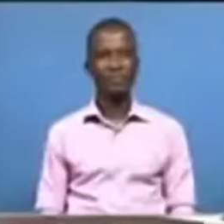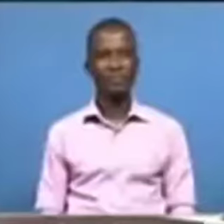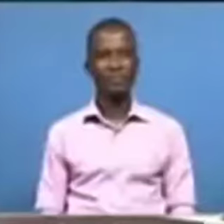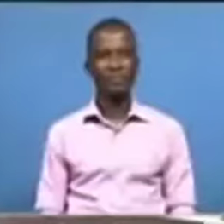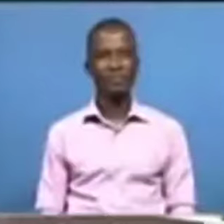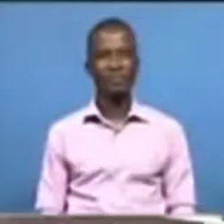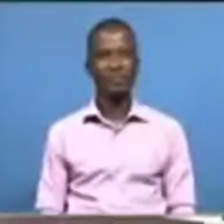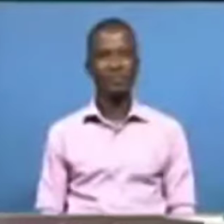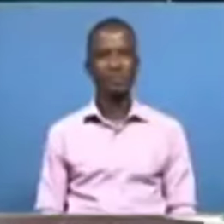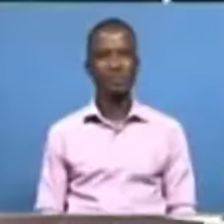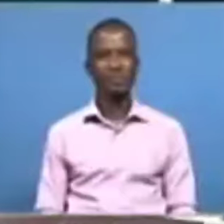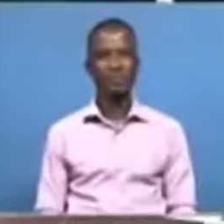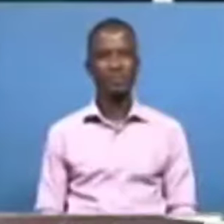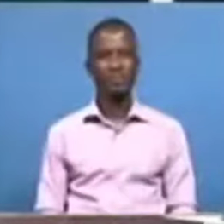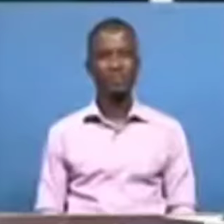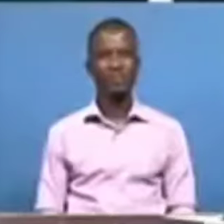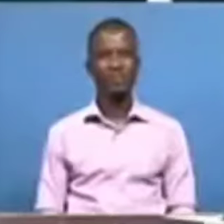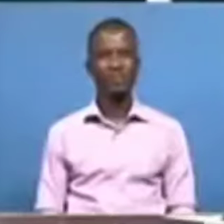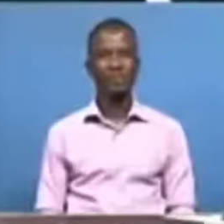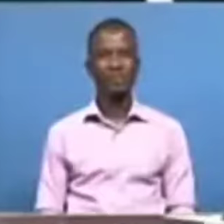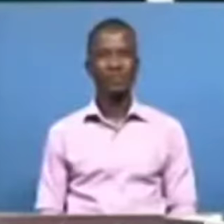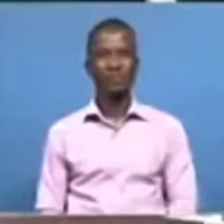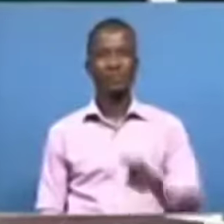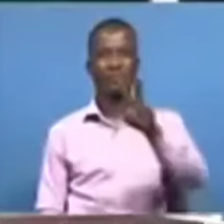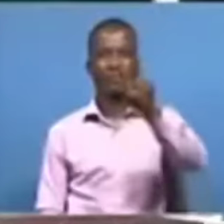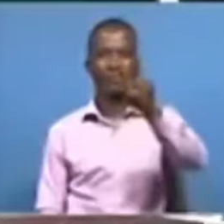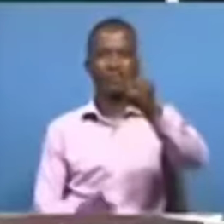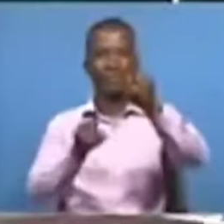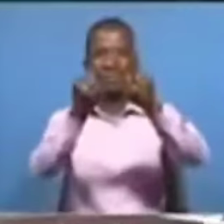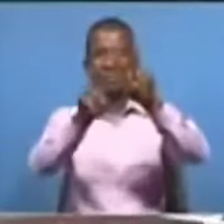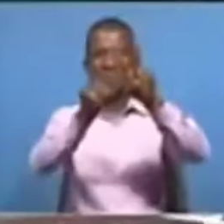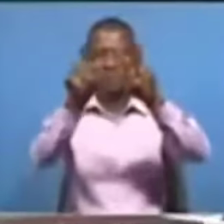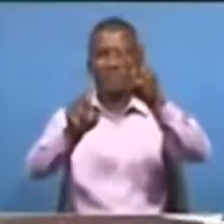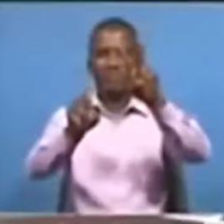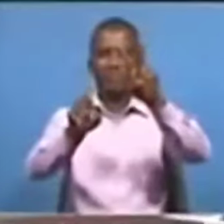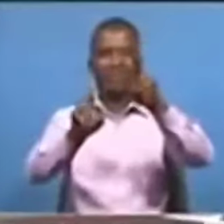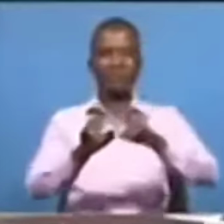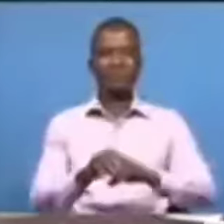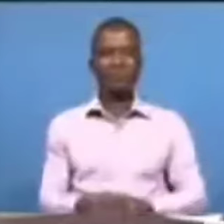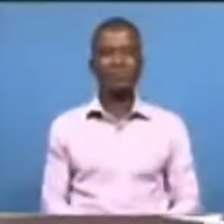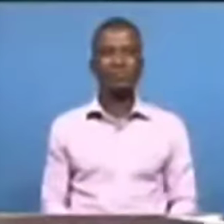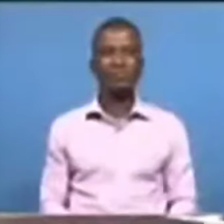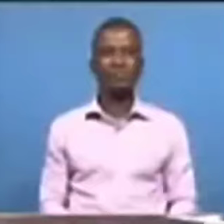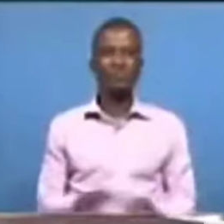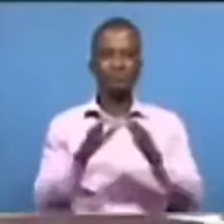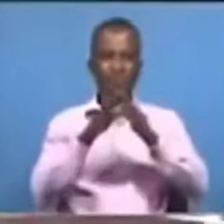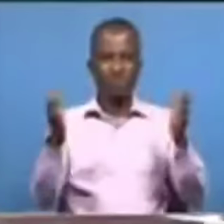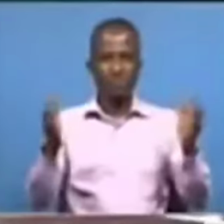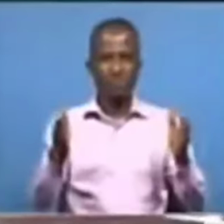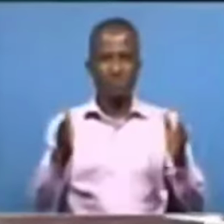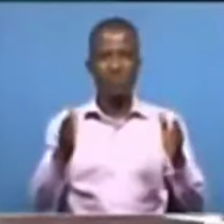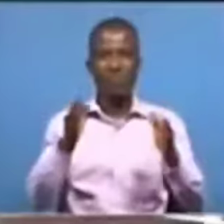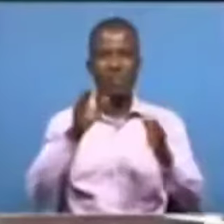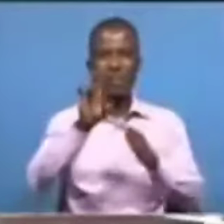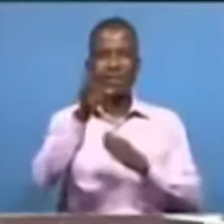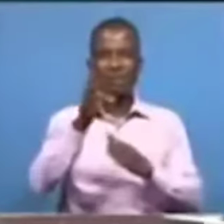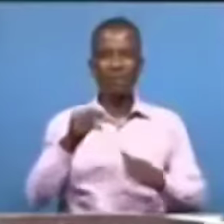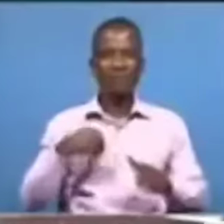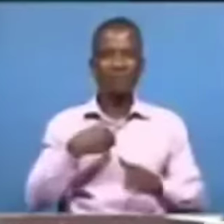questions. The ordinary bench and the application to reopen, a 7-member